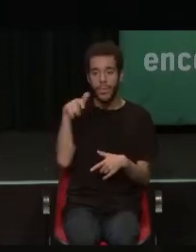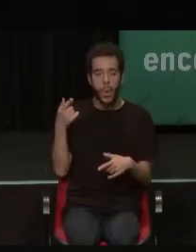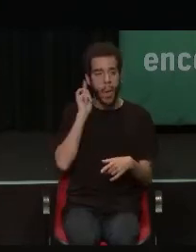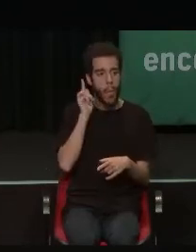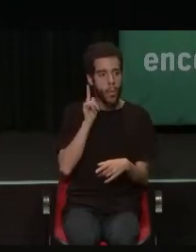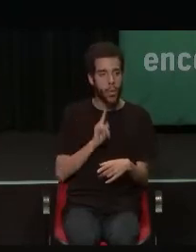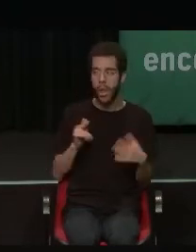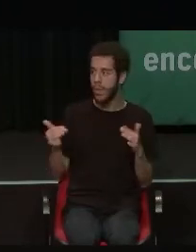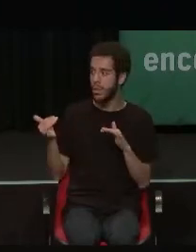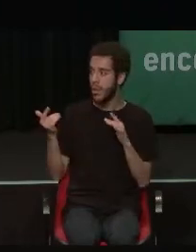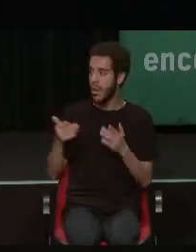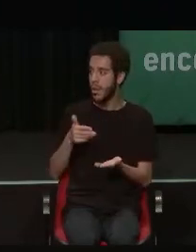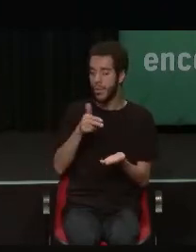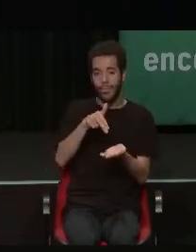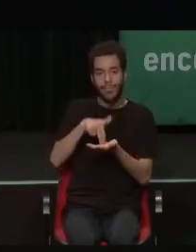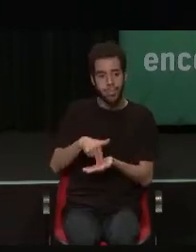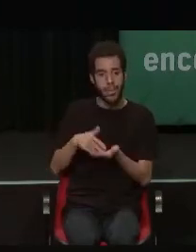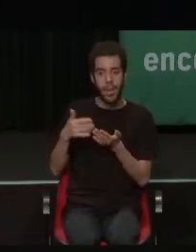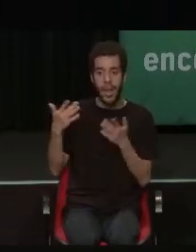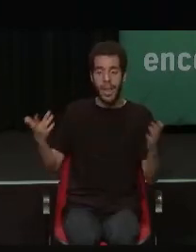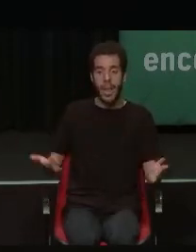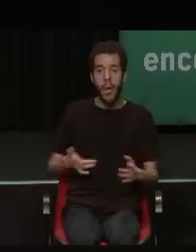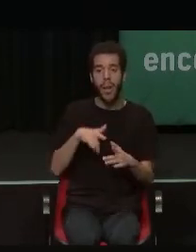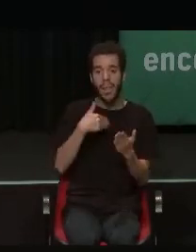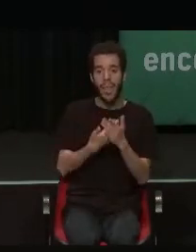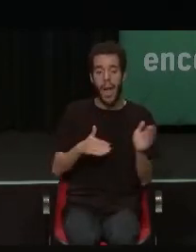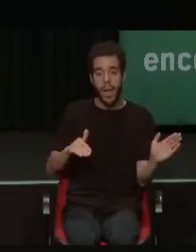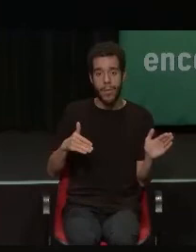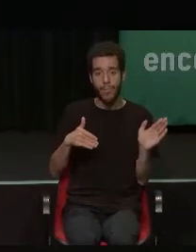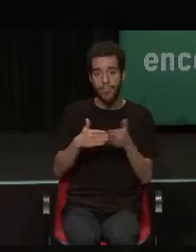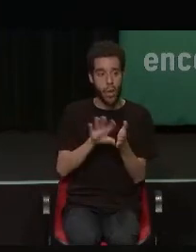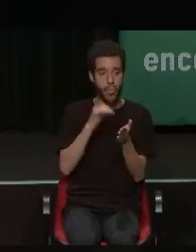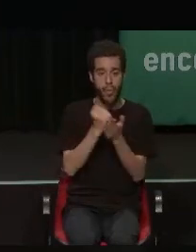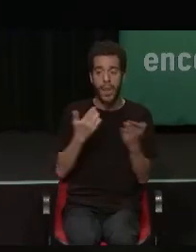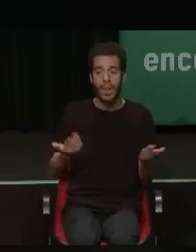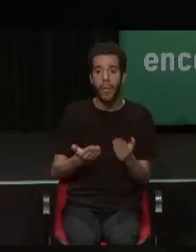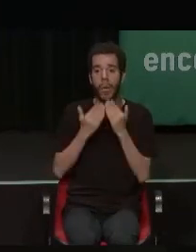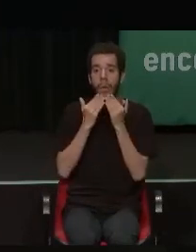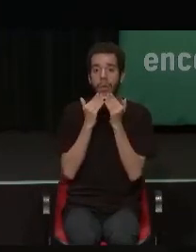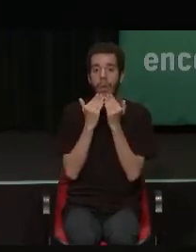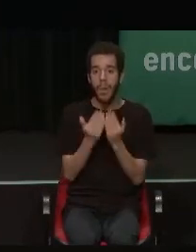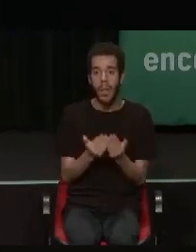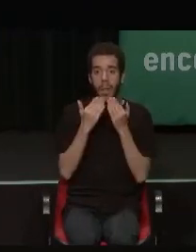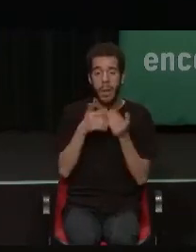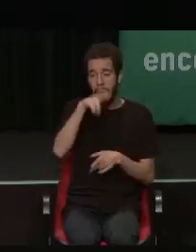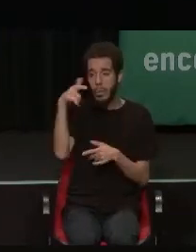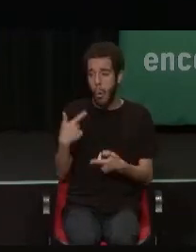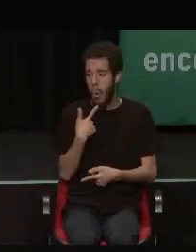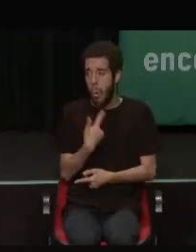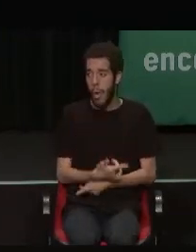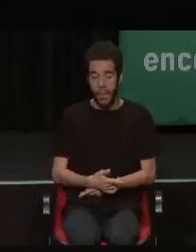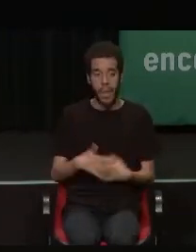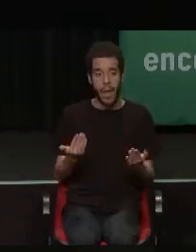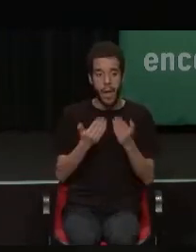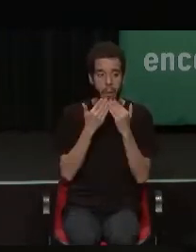will close the session, I have to say thanks. Thanks to a lot of people. Thanks,